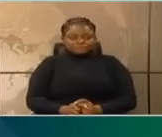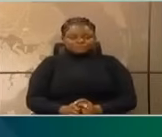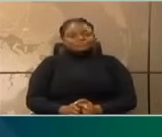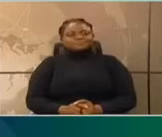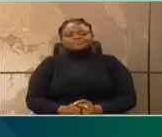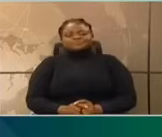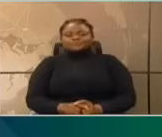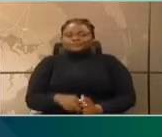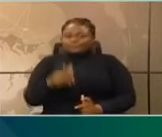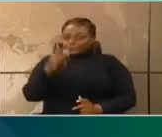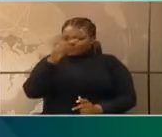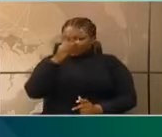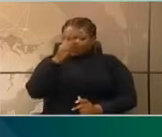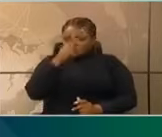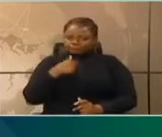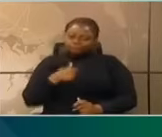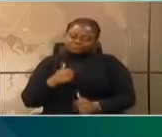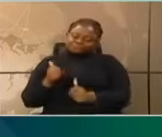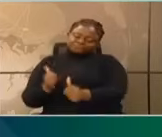me DJ kufuachi no.